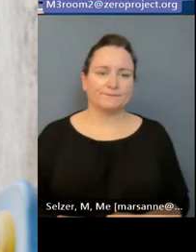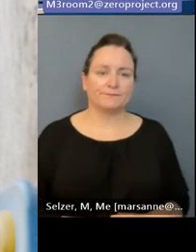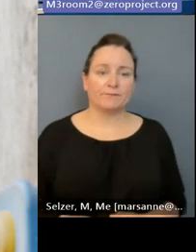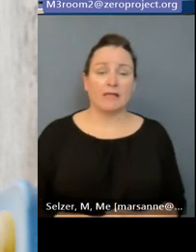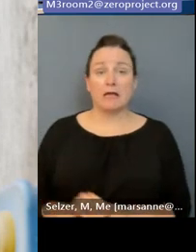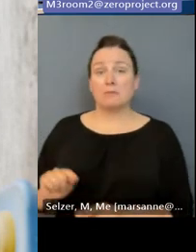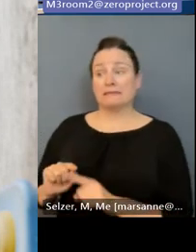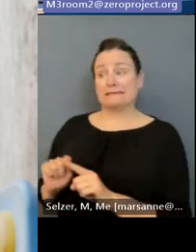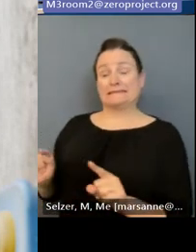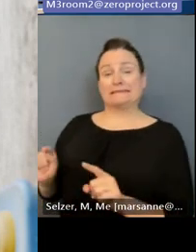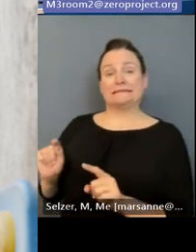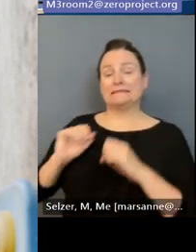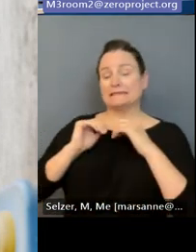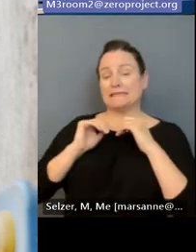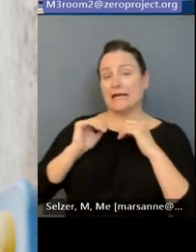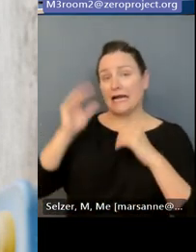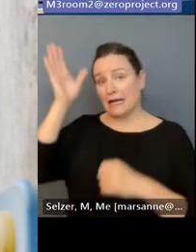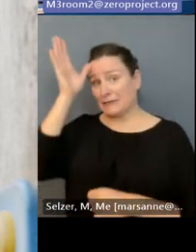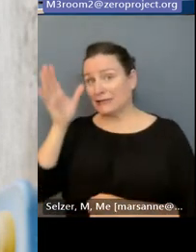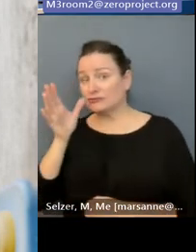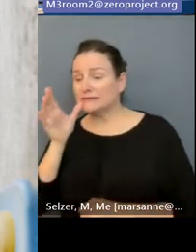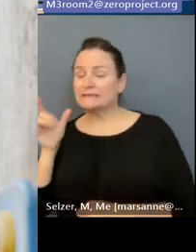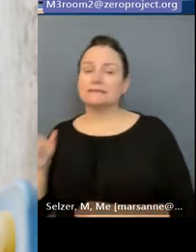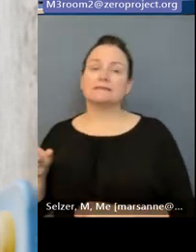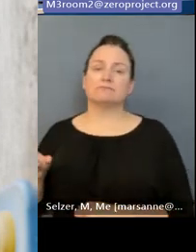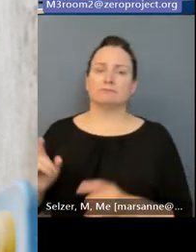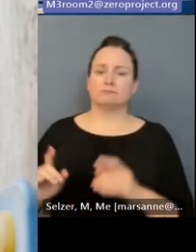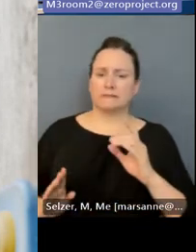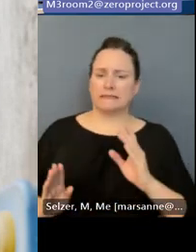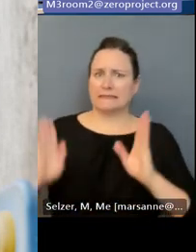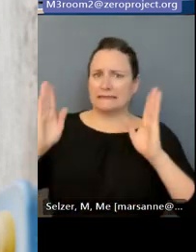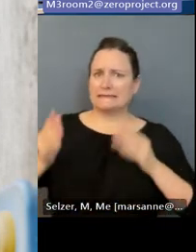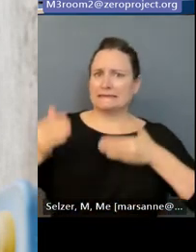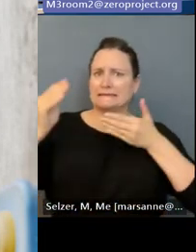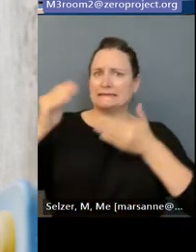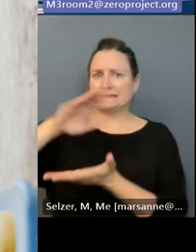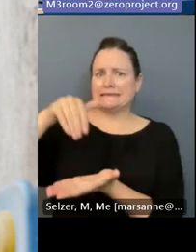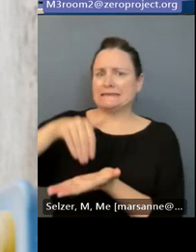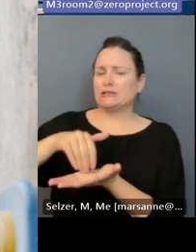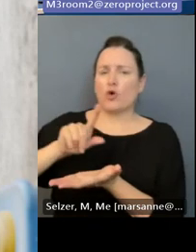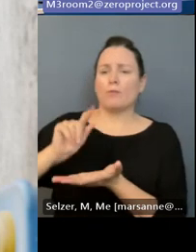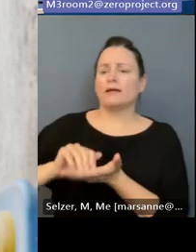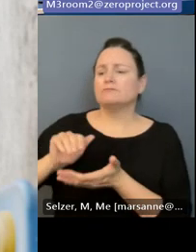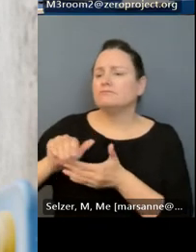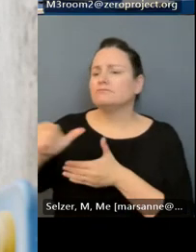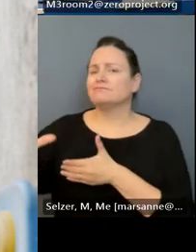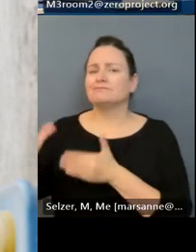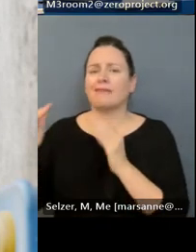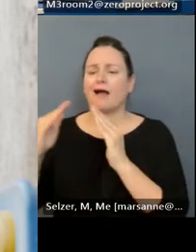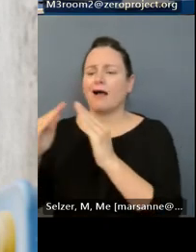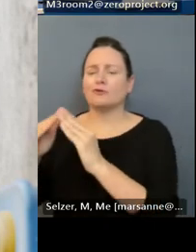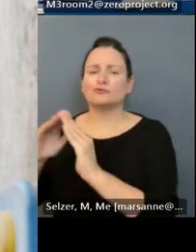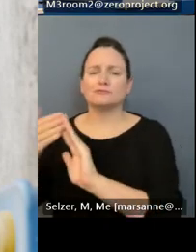big challenge in remote area and rural area. Because these intellectual disabilities are still considered taboo.